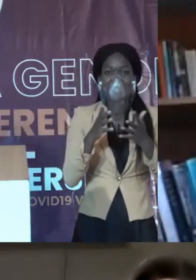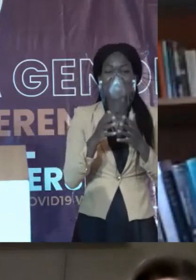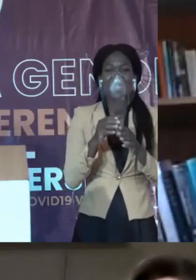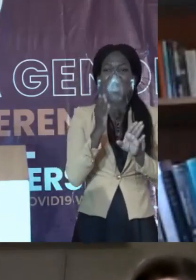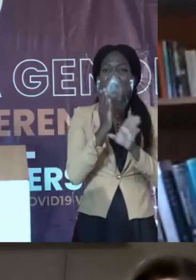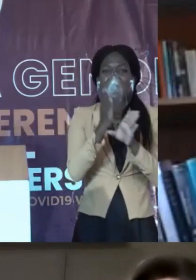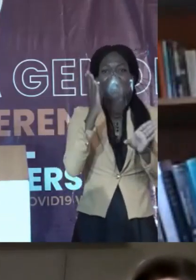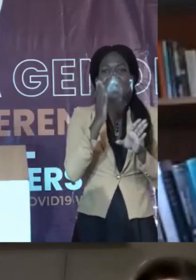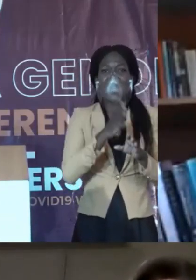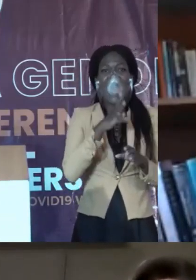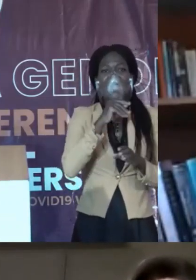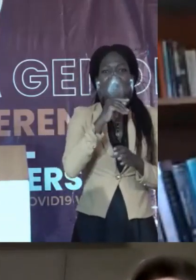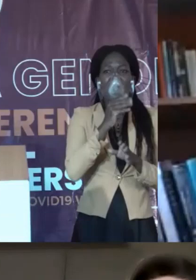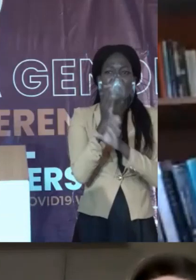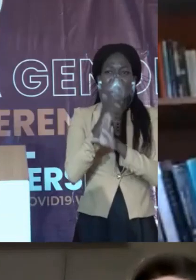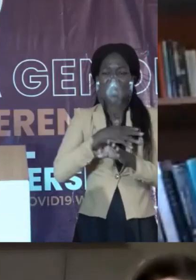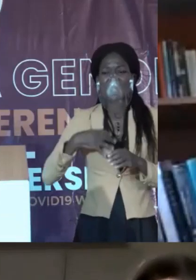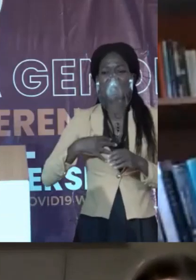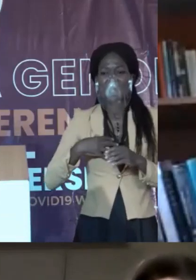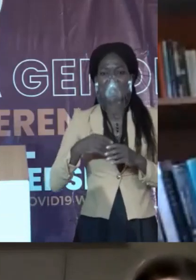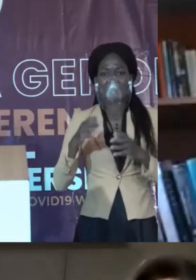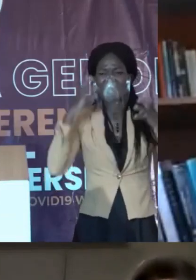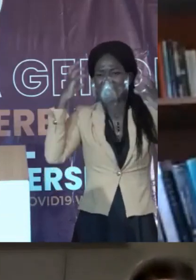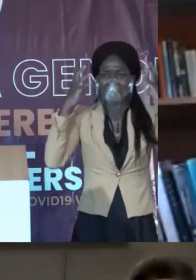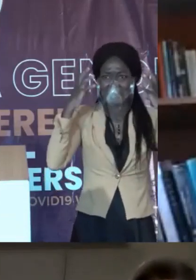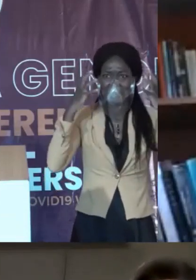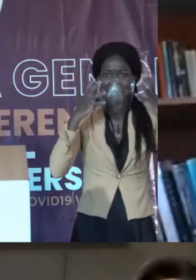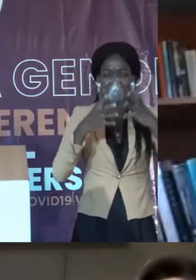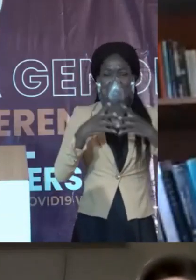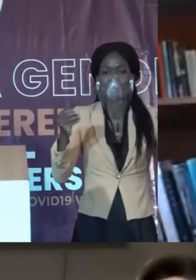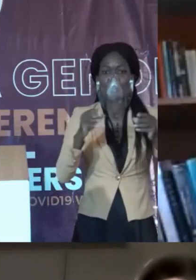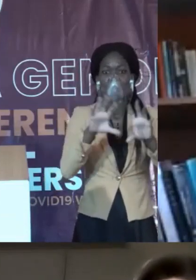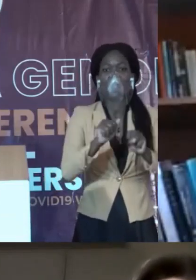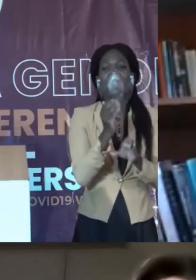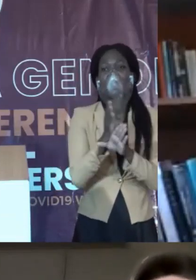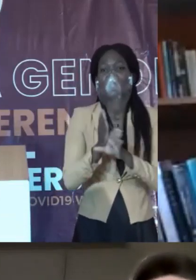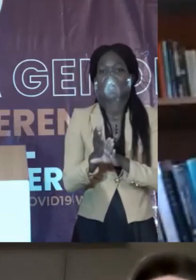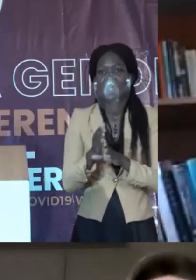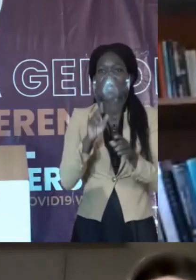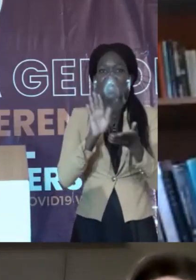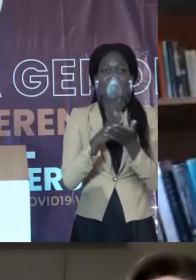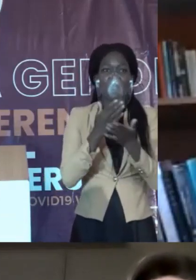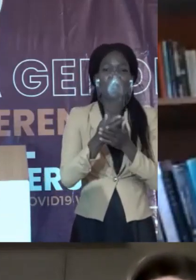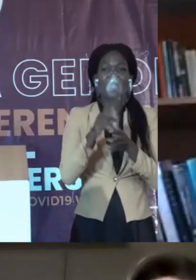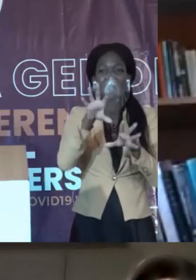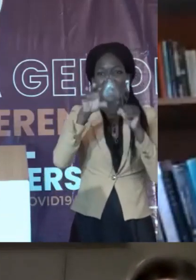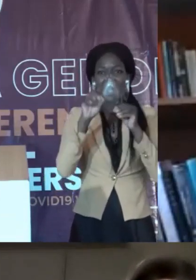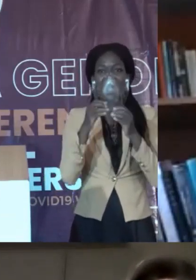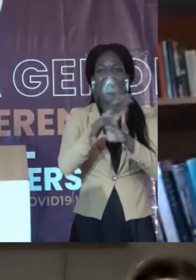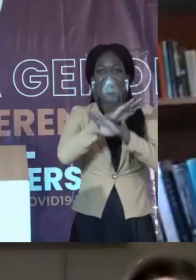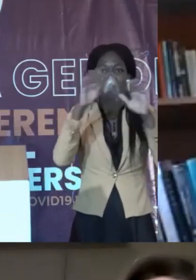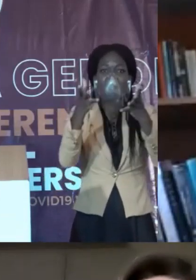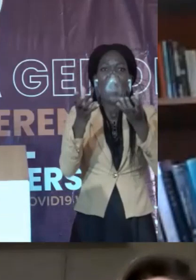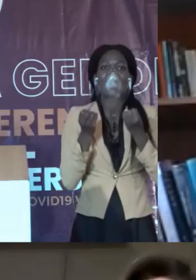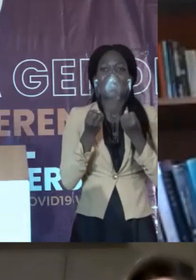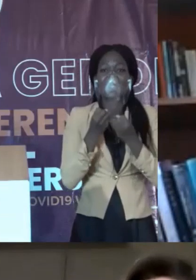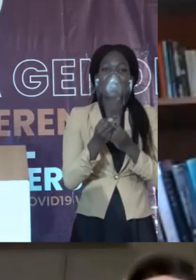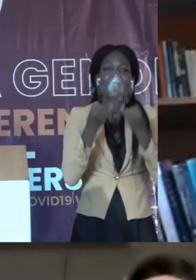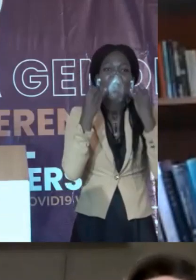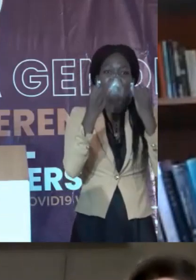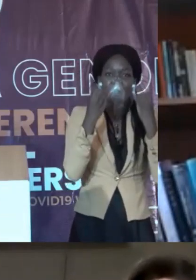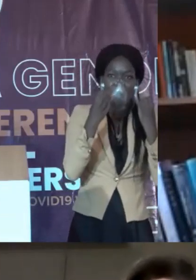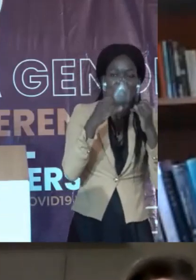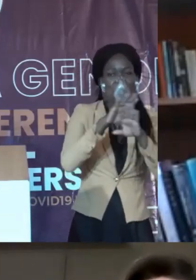people depending on their social status, their level of access to assets, their level of access to information. But there is a fundamental schism when it comes to women and